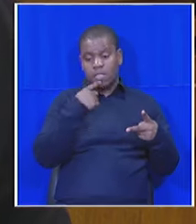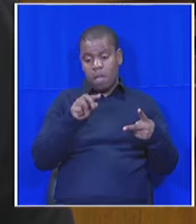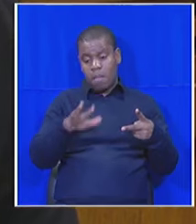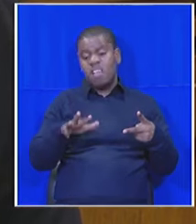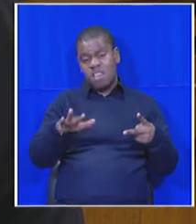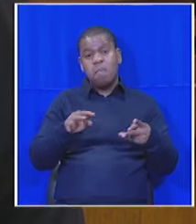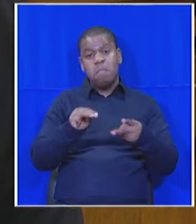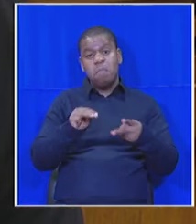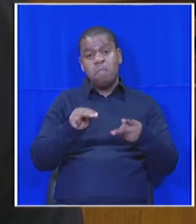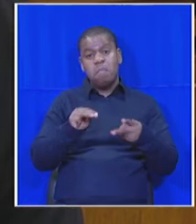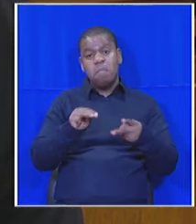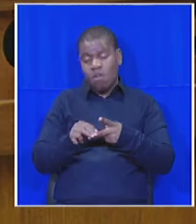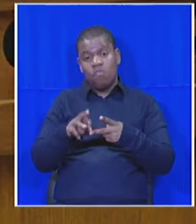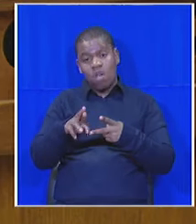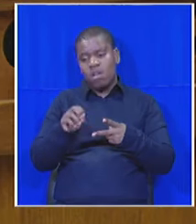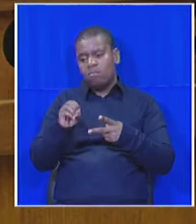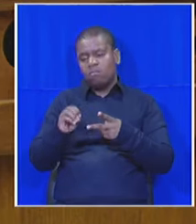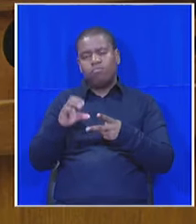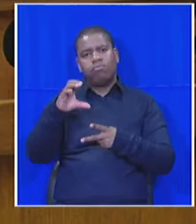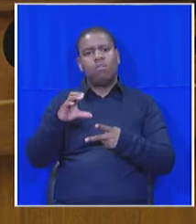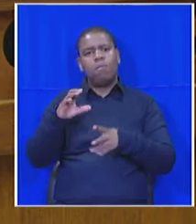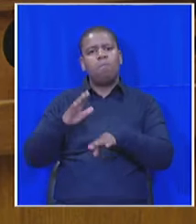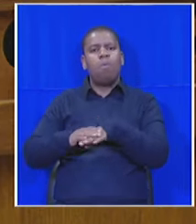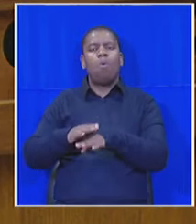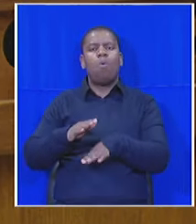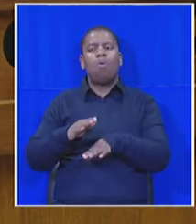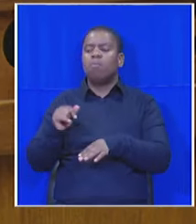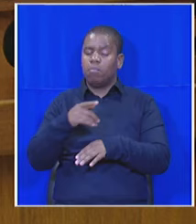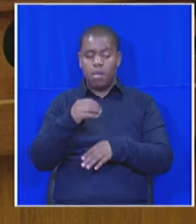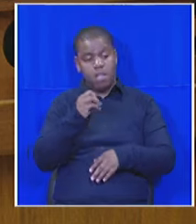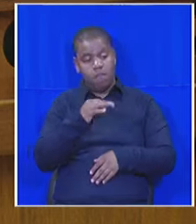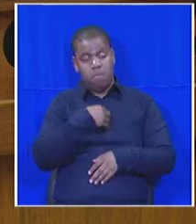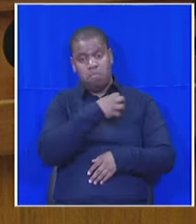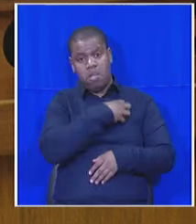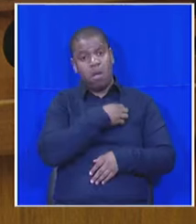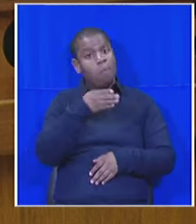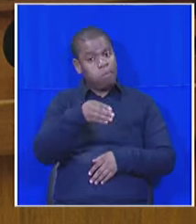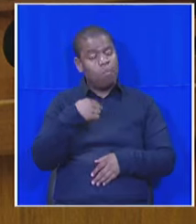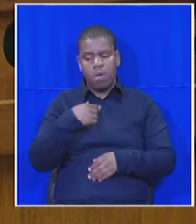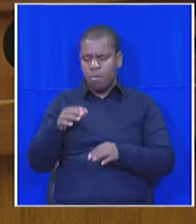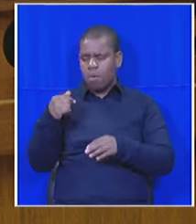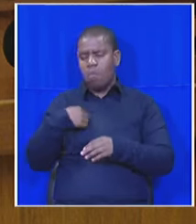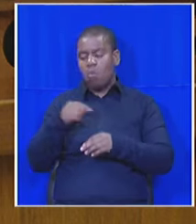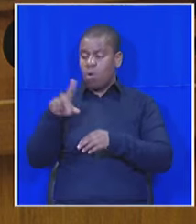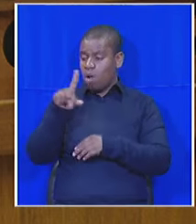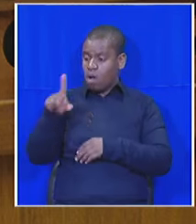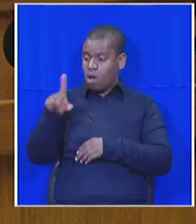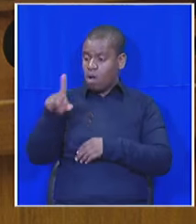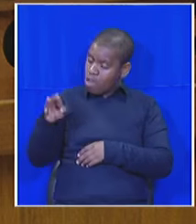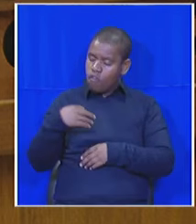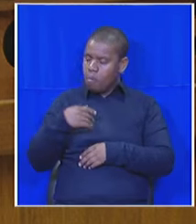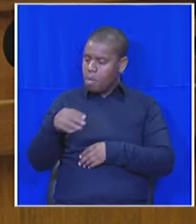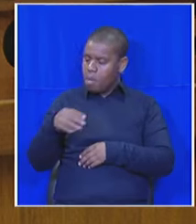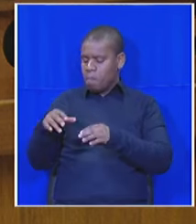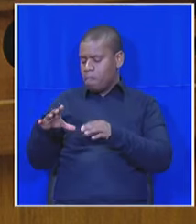rand increase. Now, if the minister was here, I'd ask him whether that was state capture at a local level, whether that was